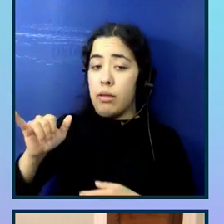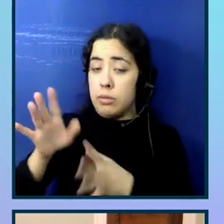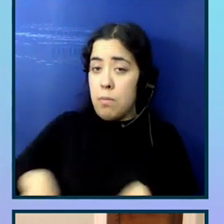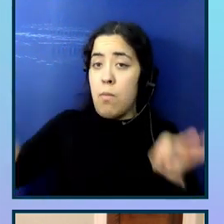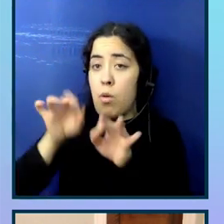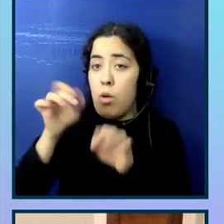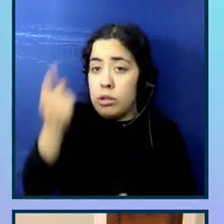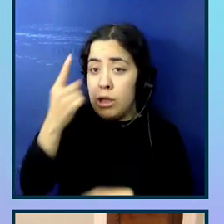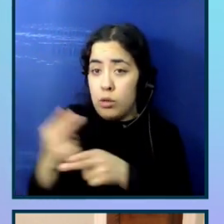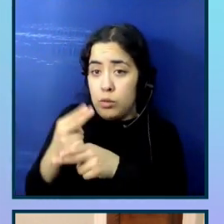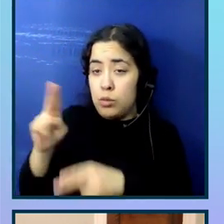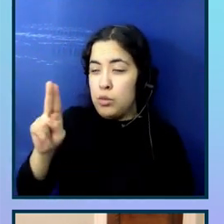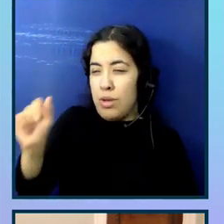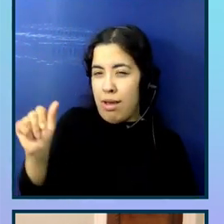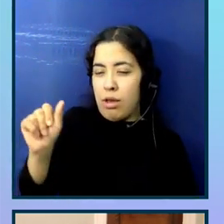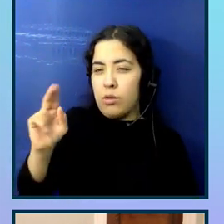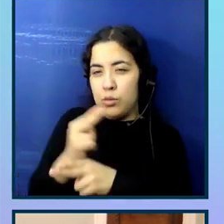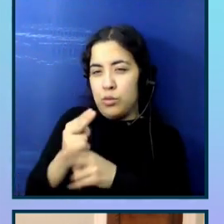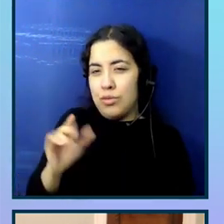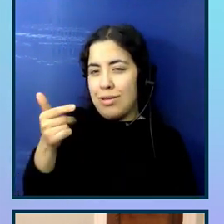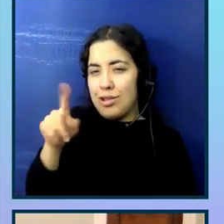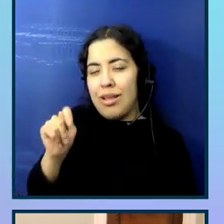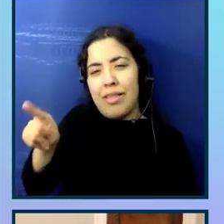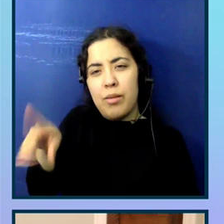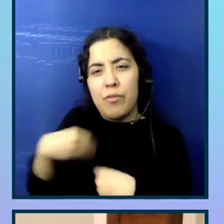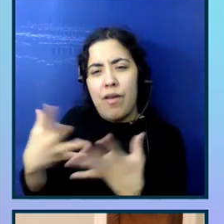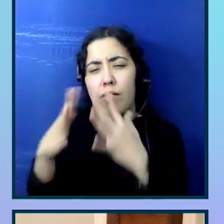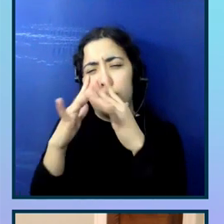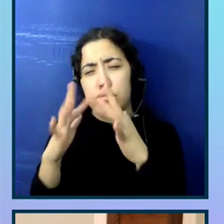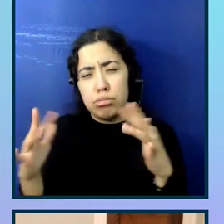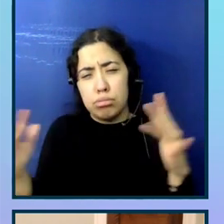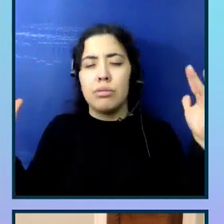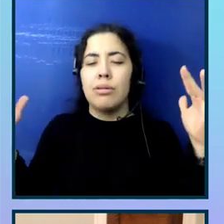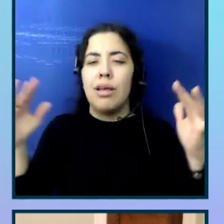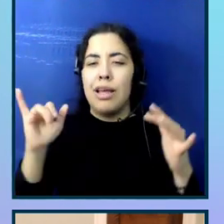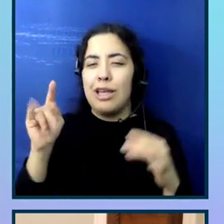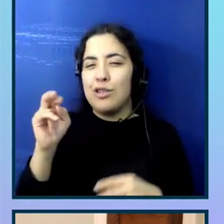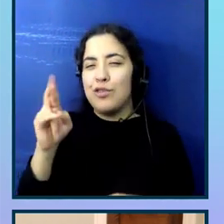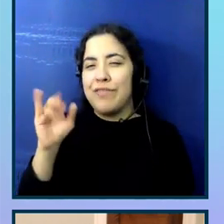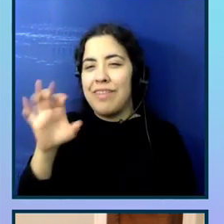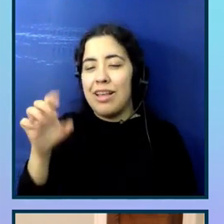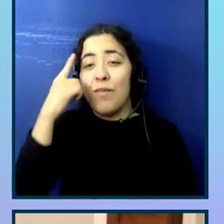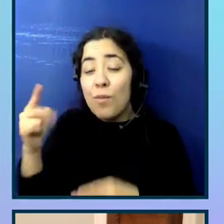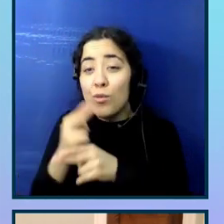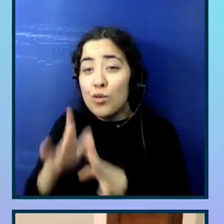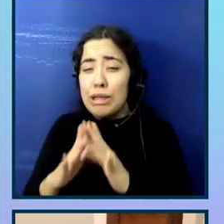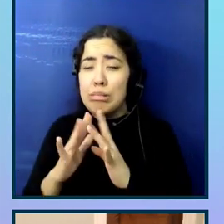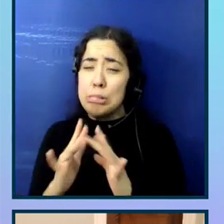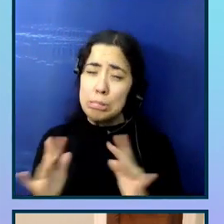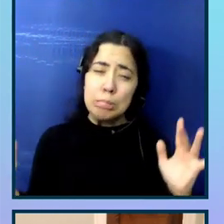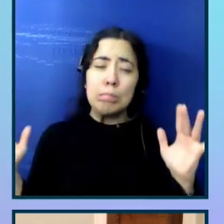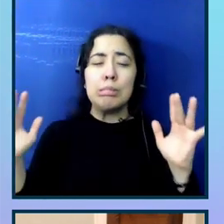to understand that user agents provide a wide variety of interfaces for a wide variety of users who use technology